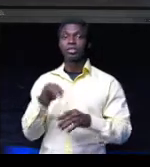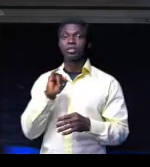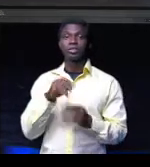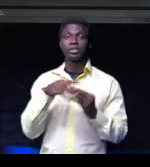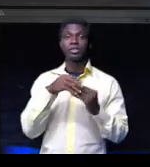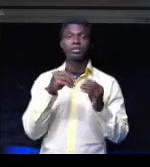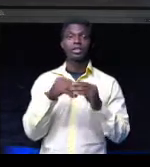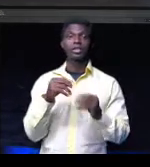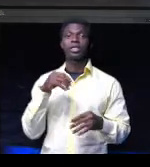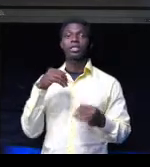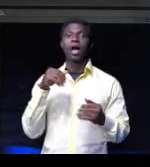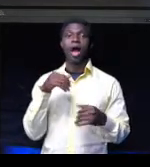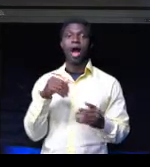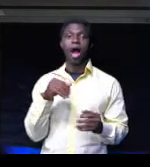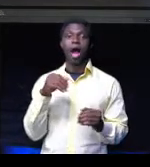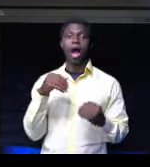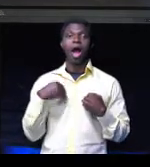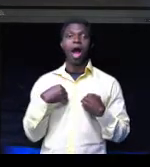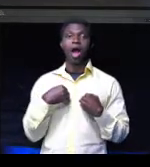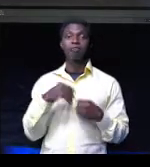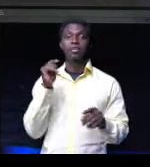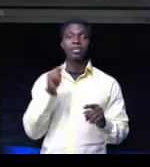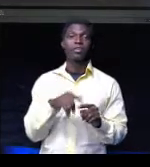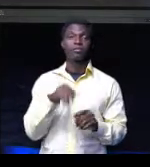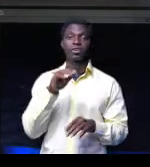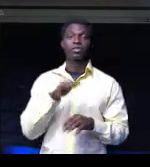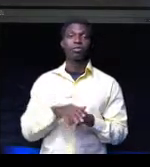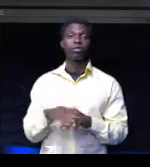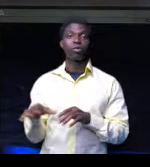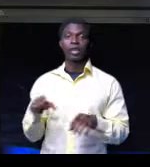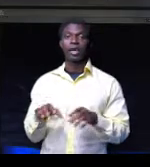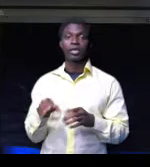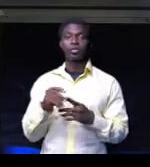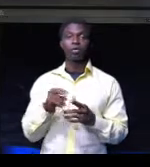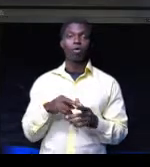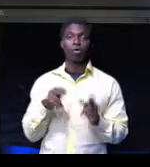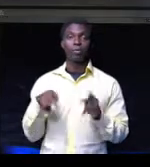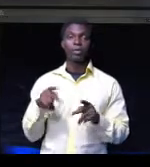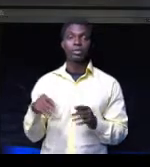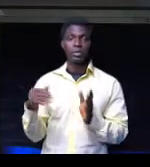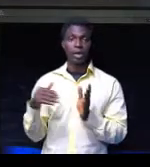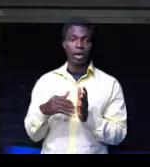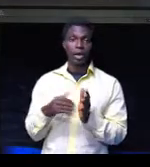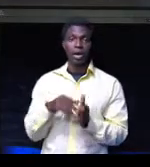effect on the person or thing that does the action. Let me take that again.